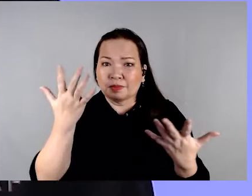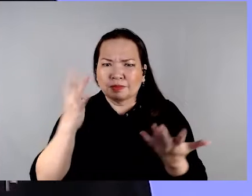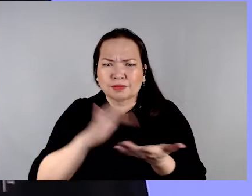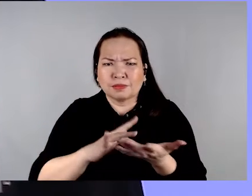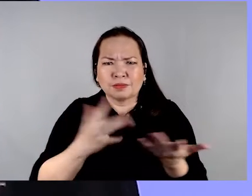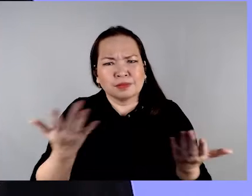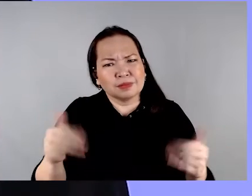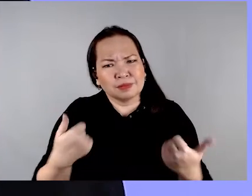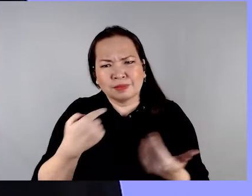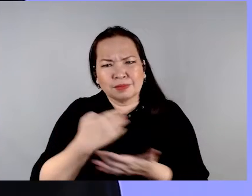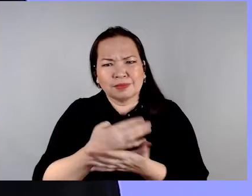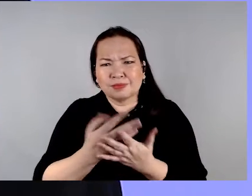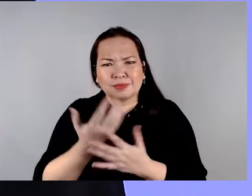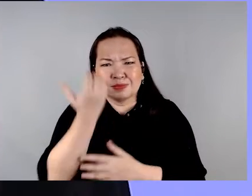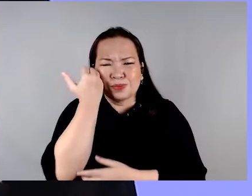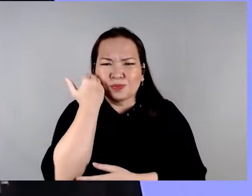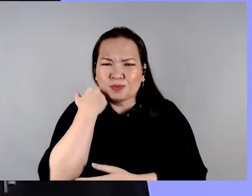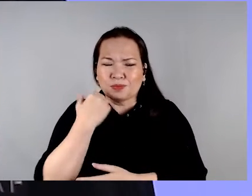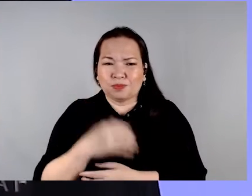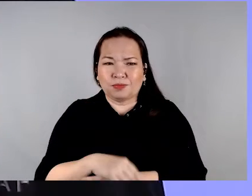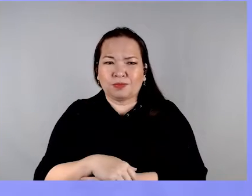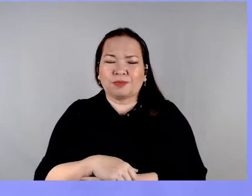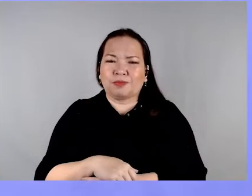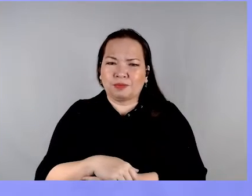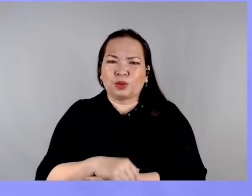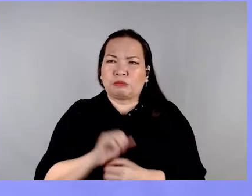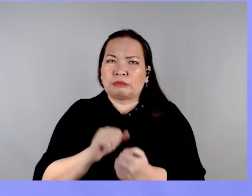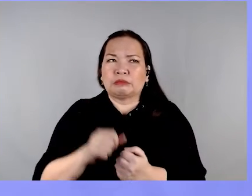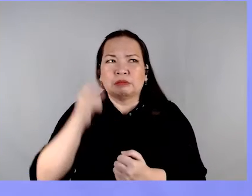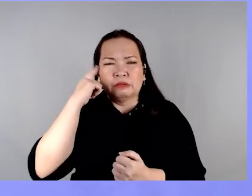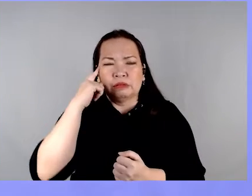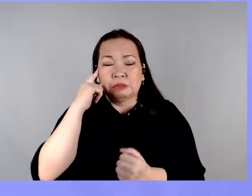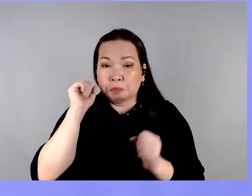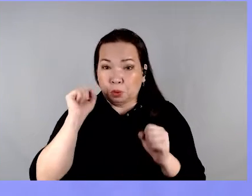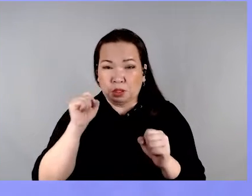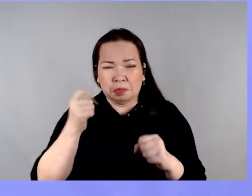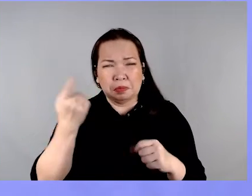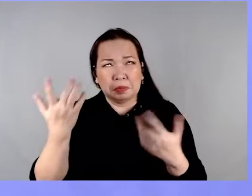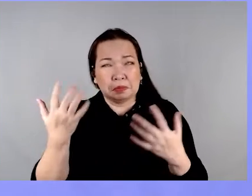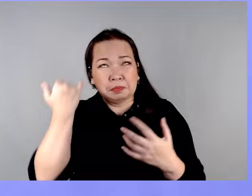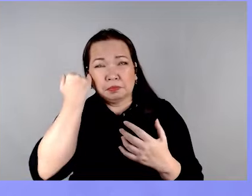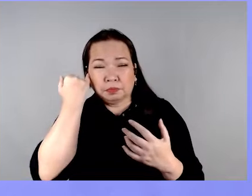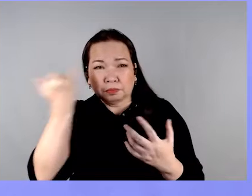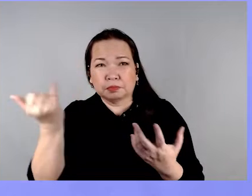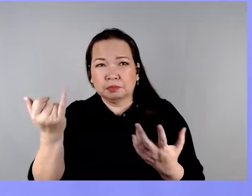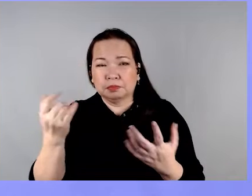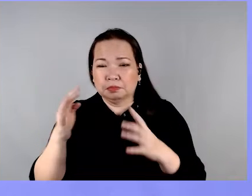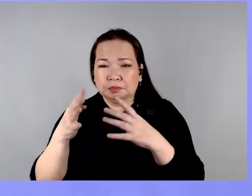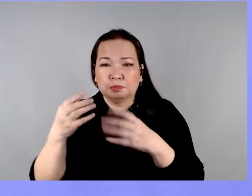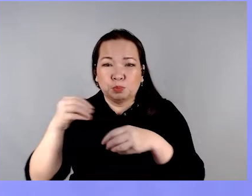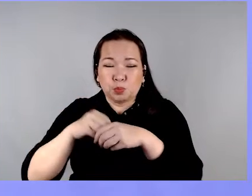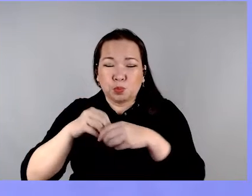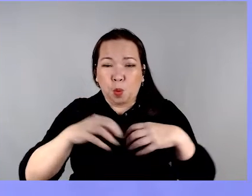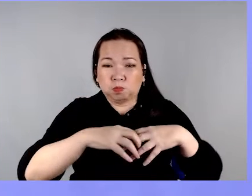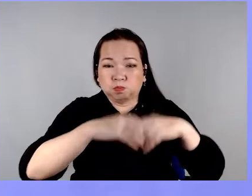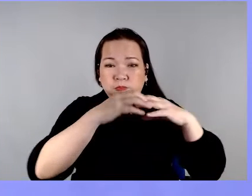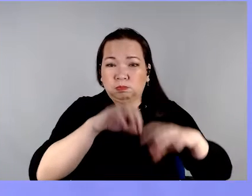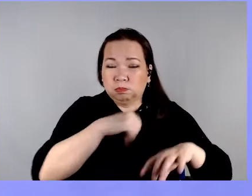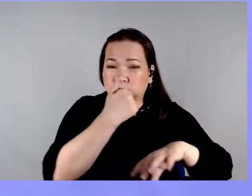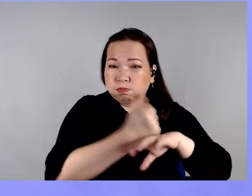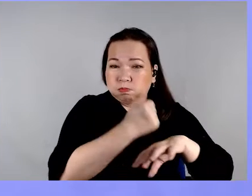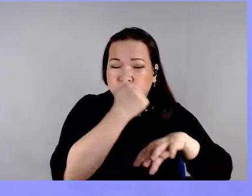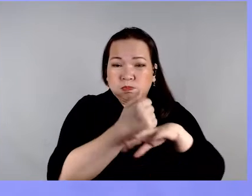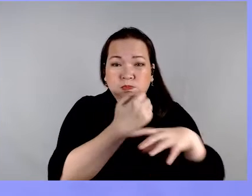ensure against sickness and other health issues. One can think that the problem can be solved by increasing the